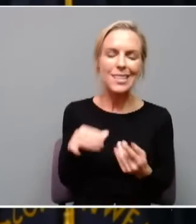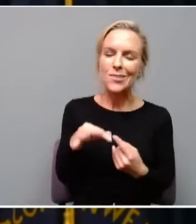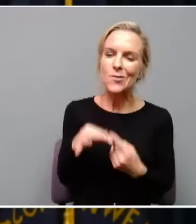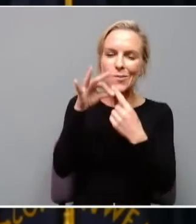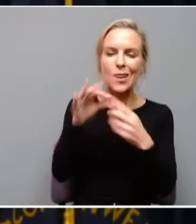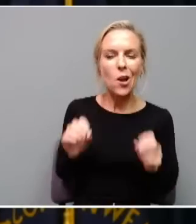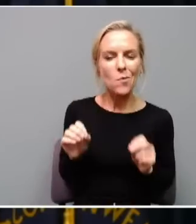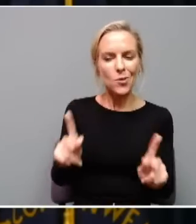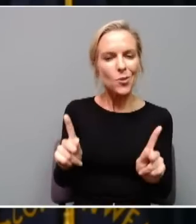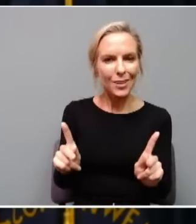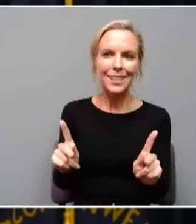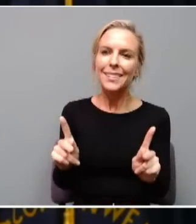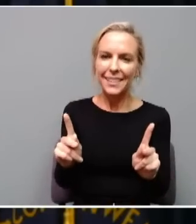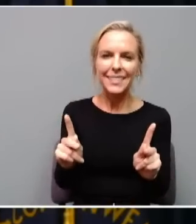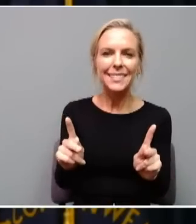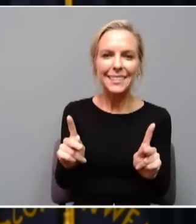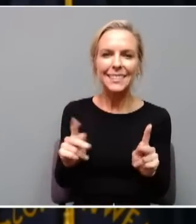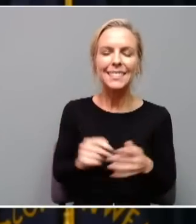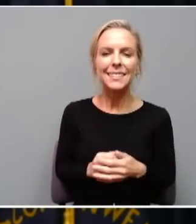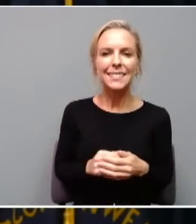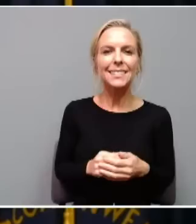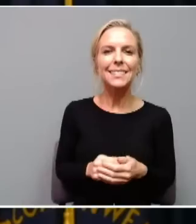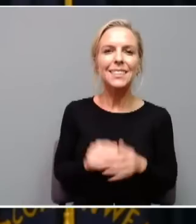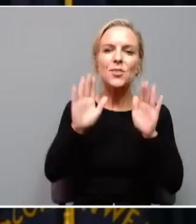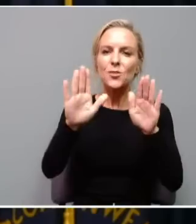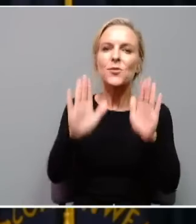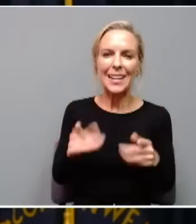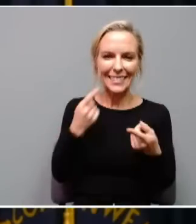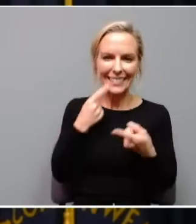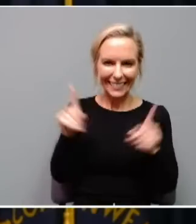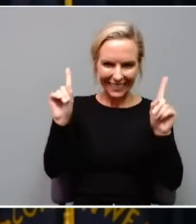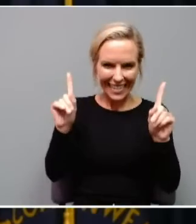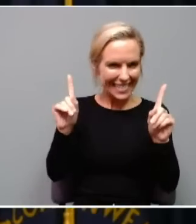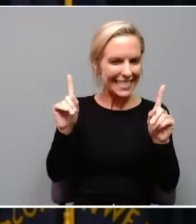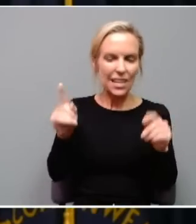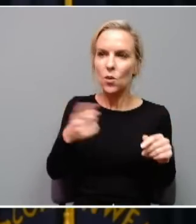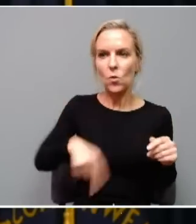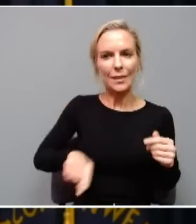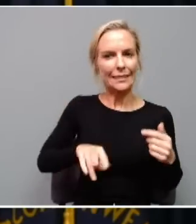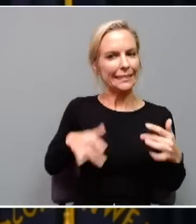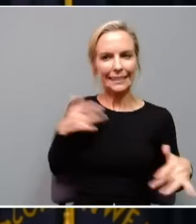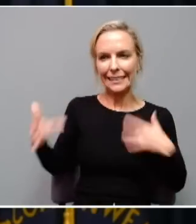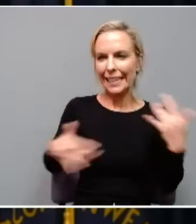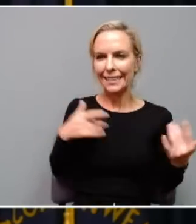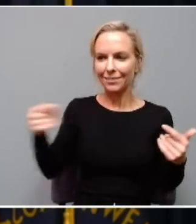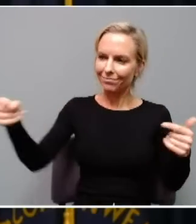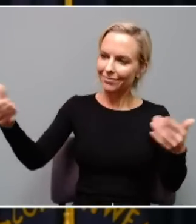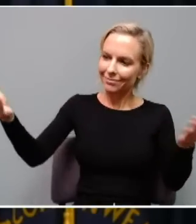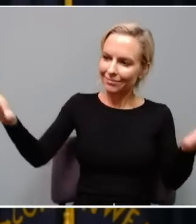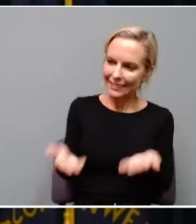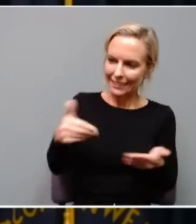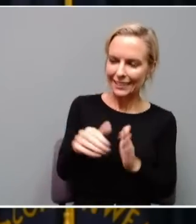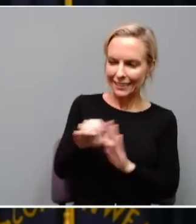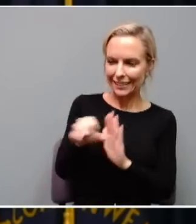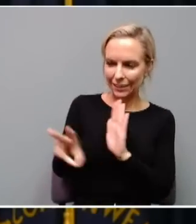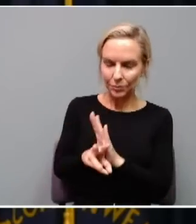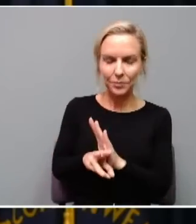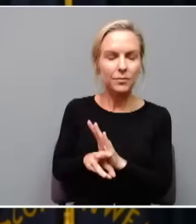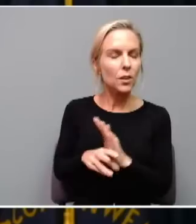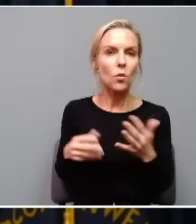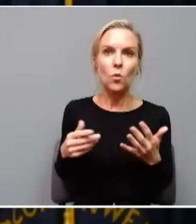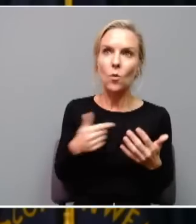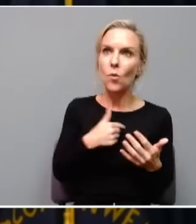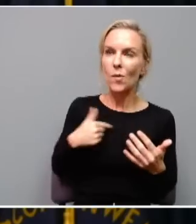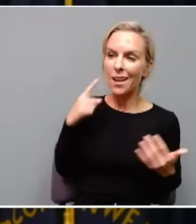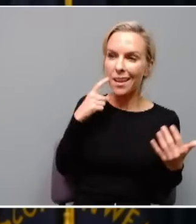I think it's going to be a great success. We are so excited to have you in the Commonwealth. These exciting announcements, again,